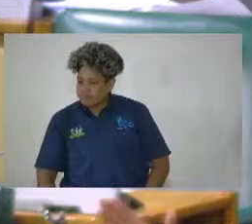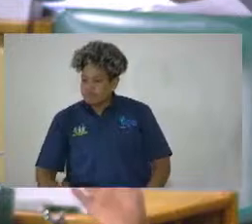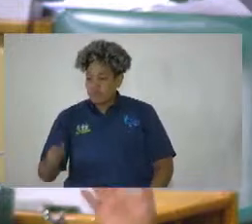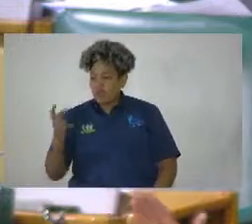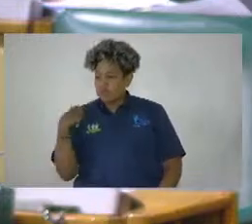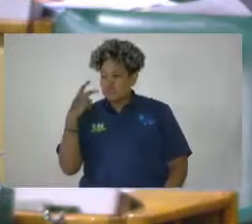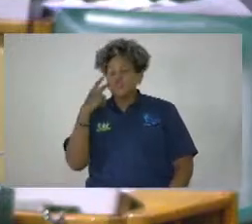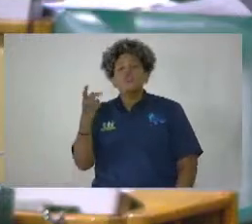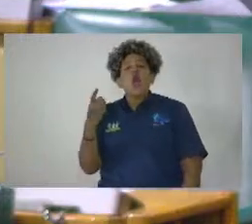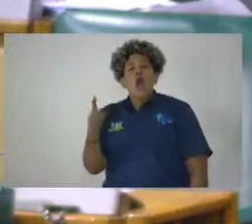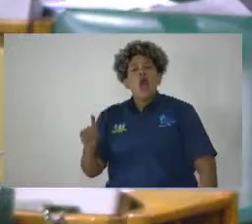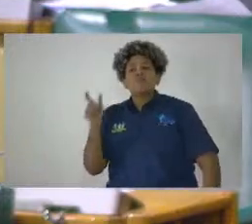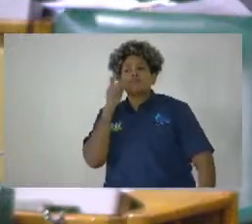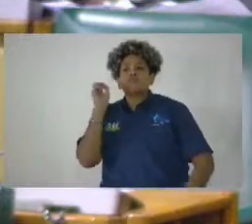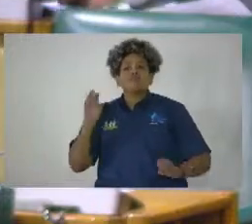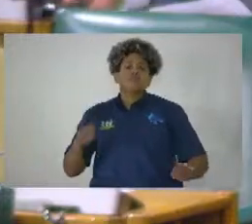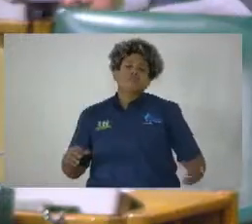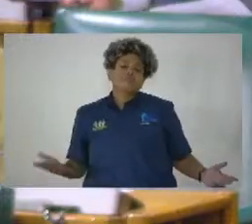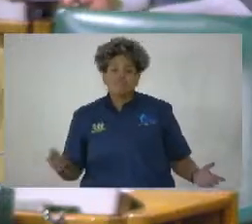budget.